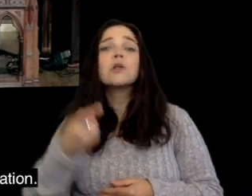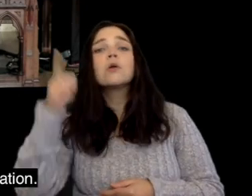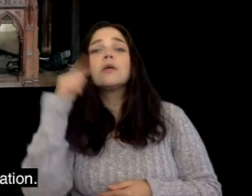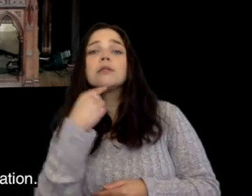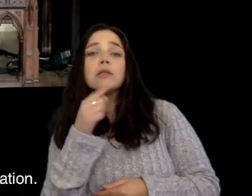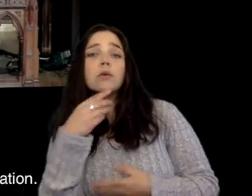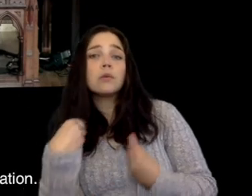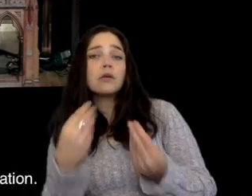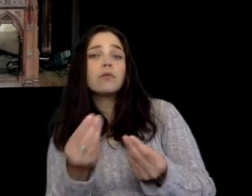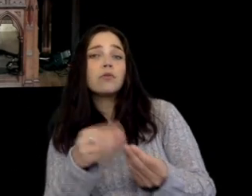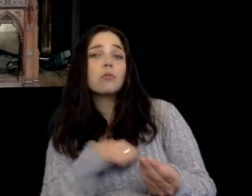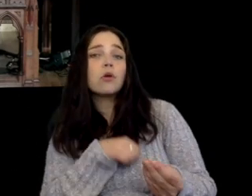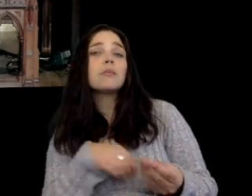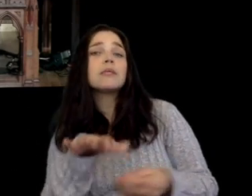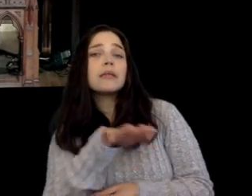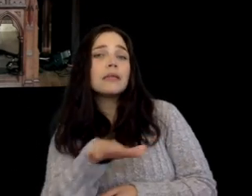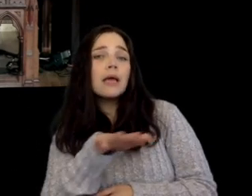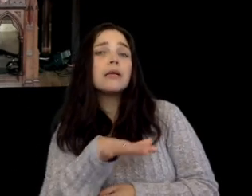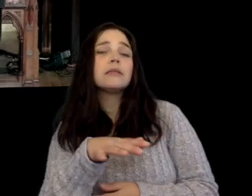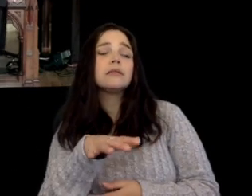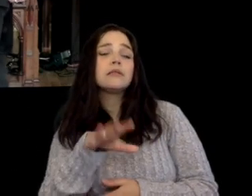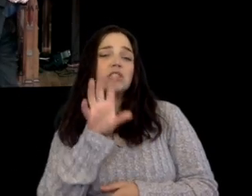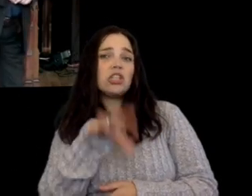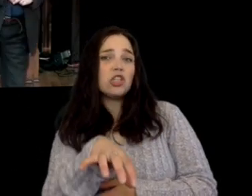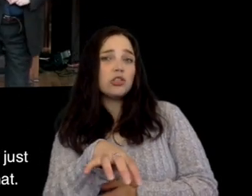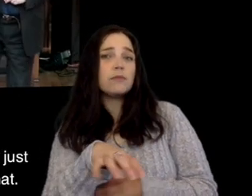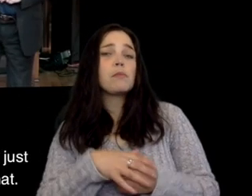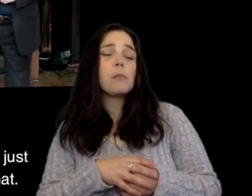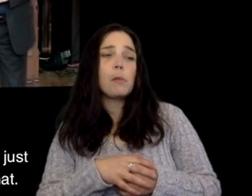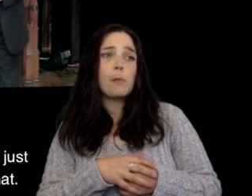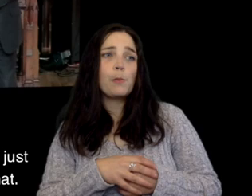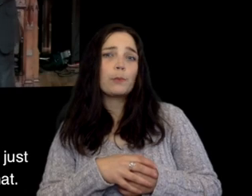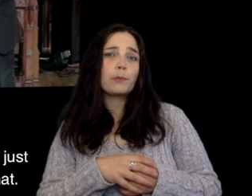God said, I will give you a promised land and I will give you a nation.